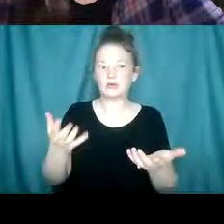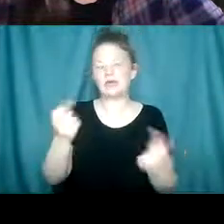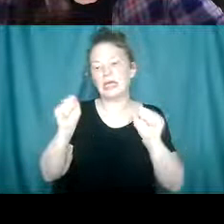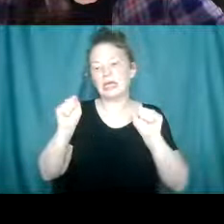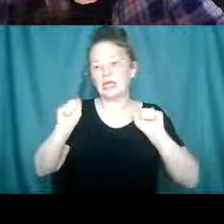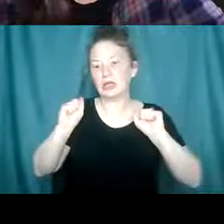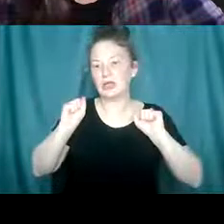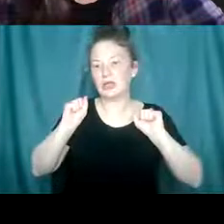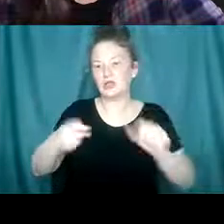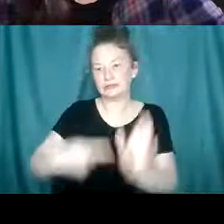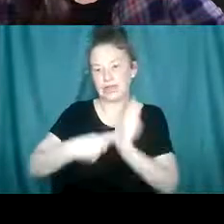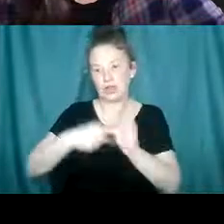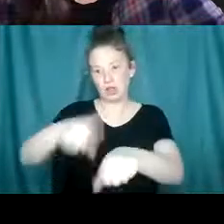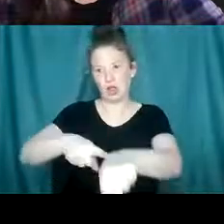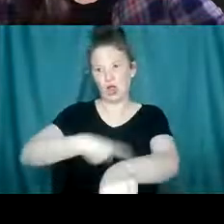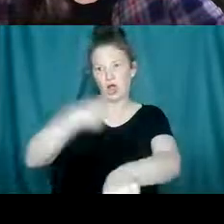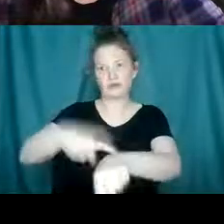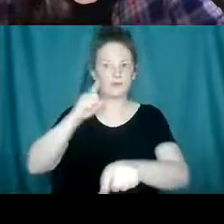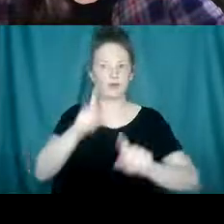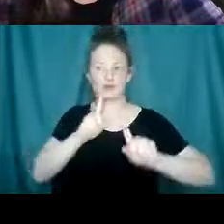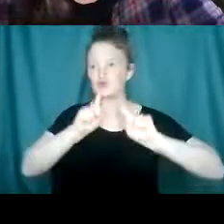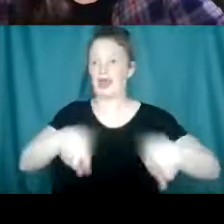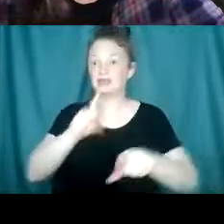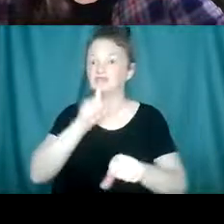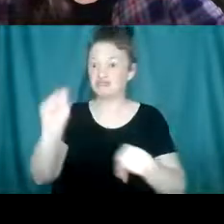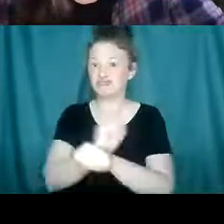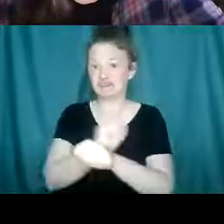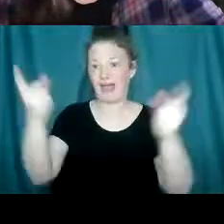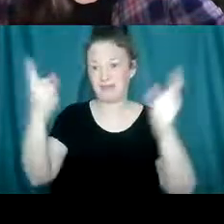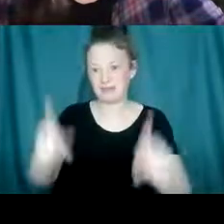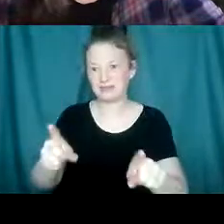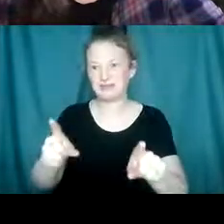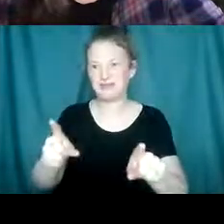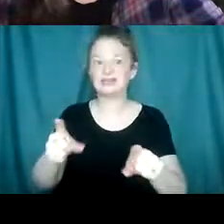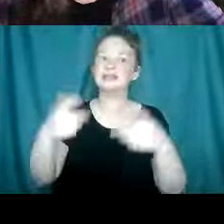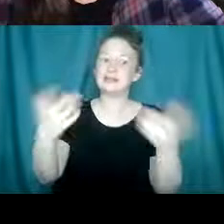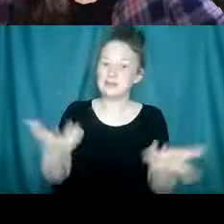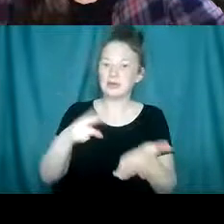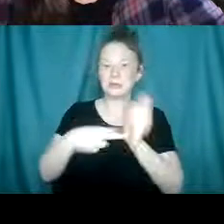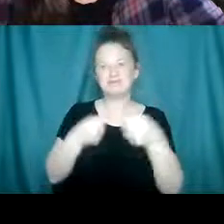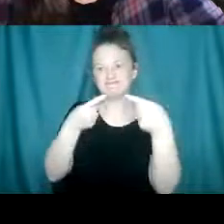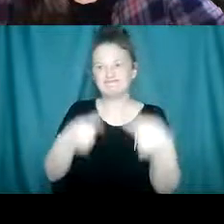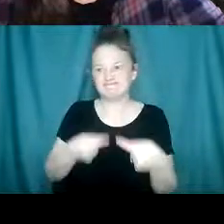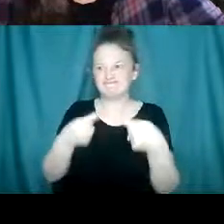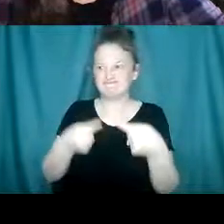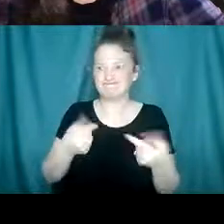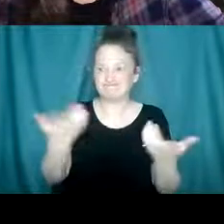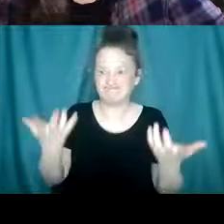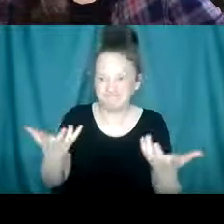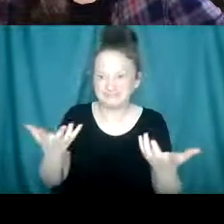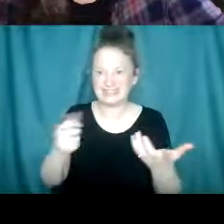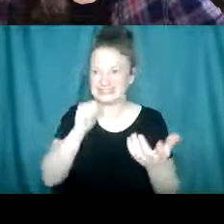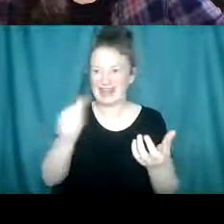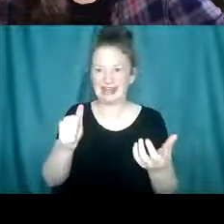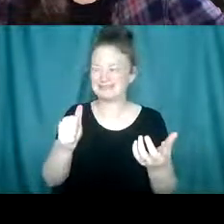of years for this reaction to happen. So of course, this gives us a lot of trouble because it's not